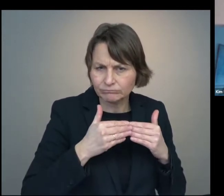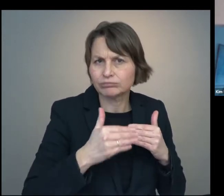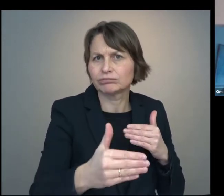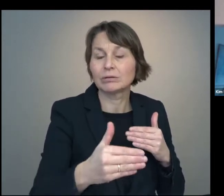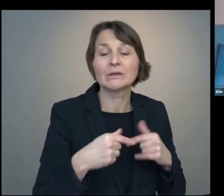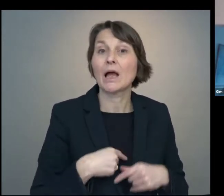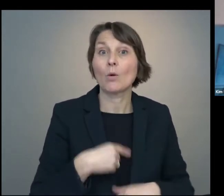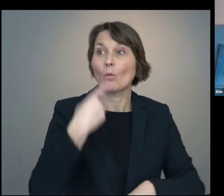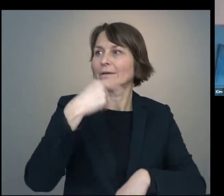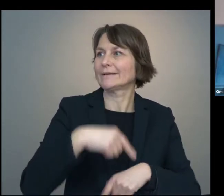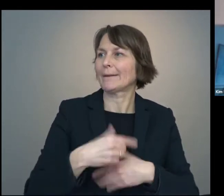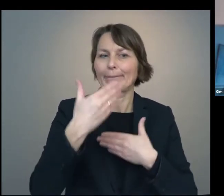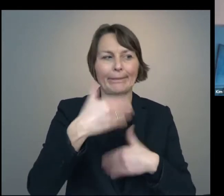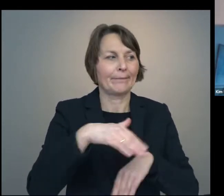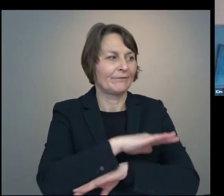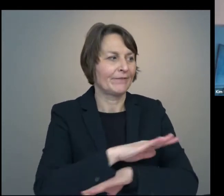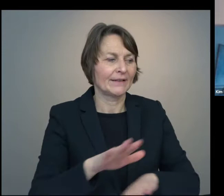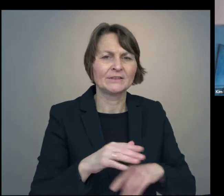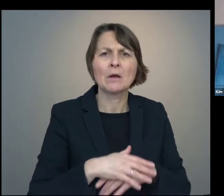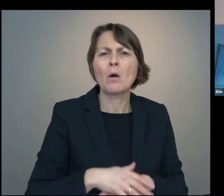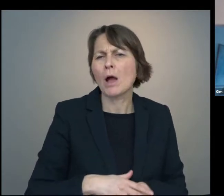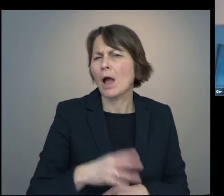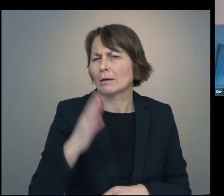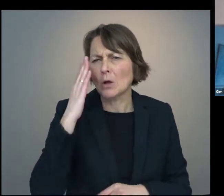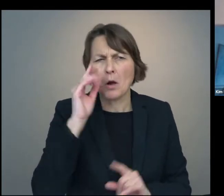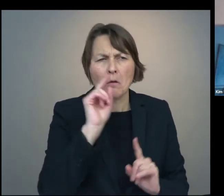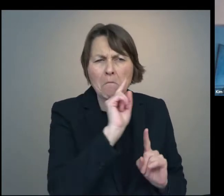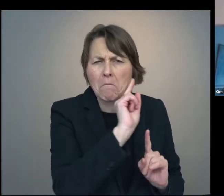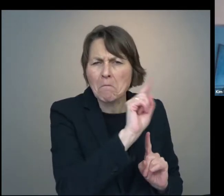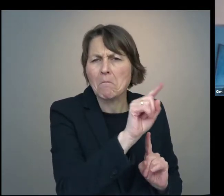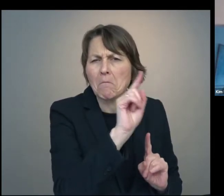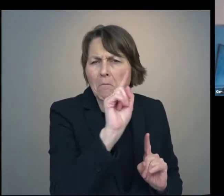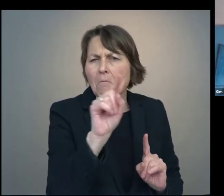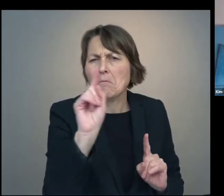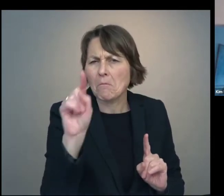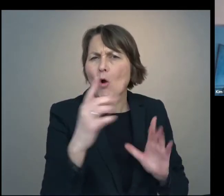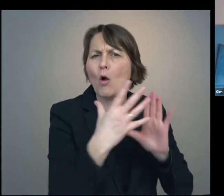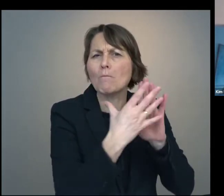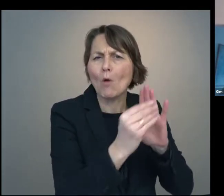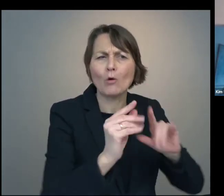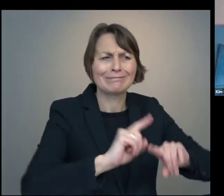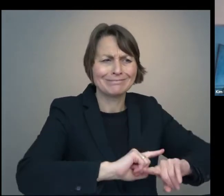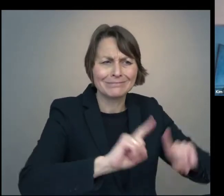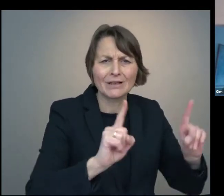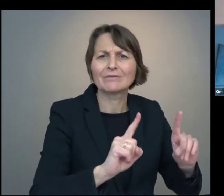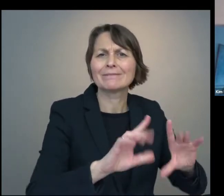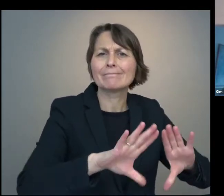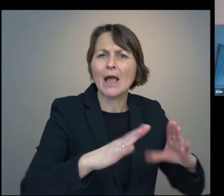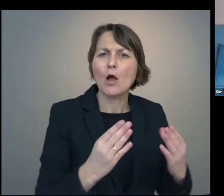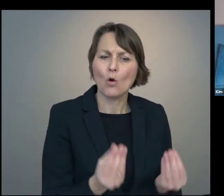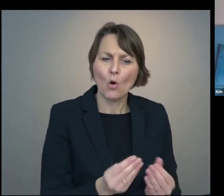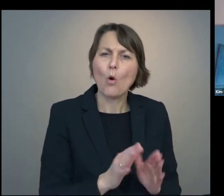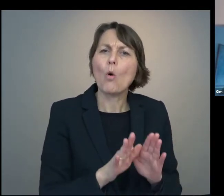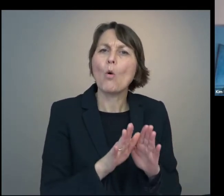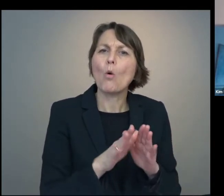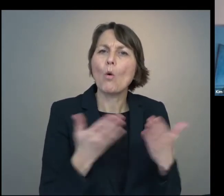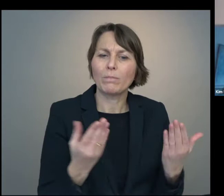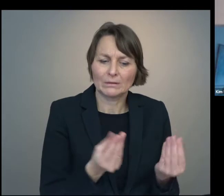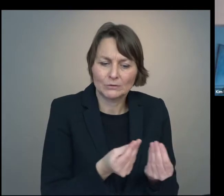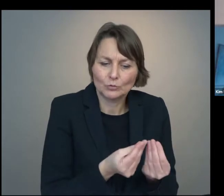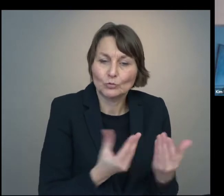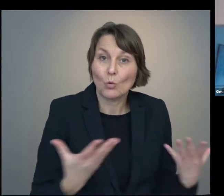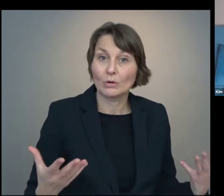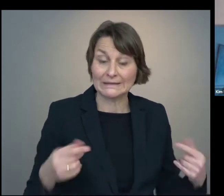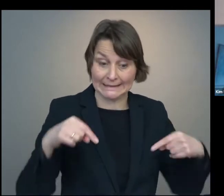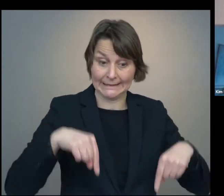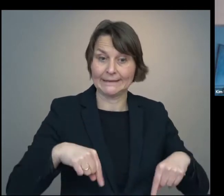the long run. I'm fully aware that there's other models for open source than the one